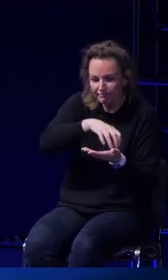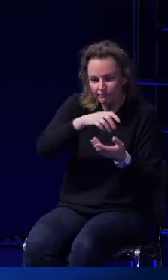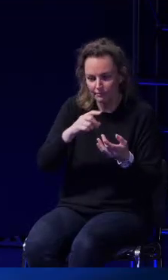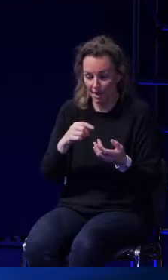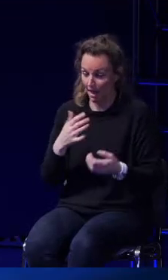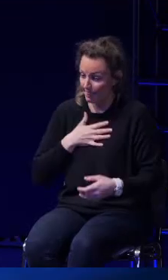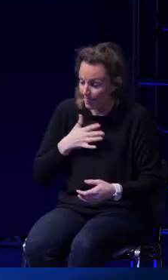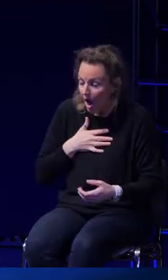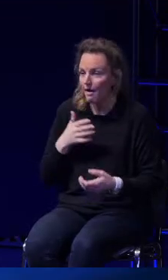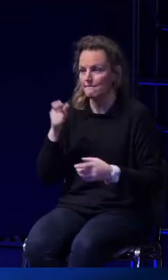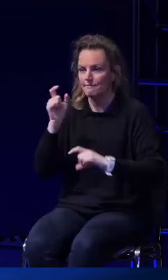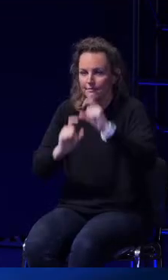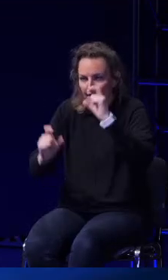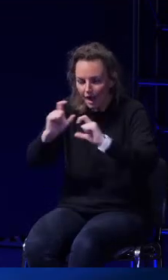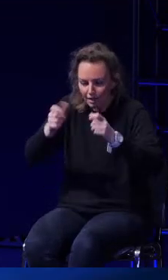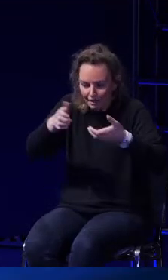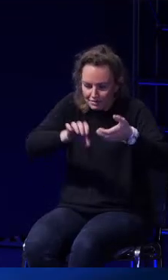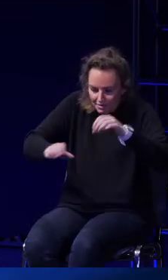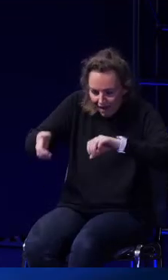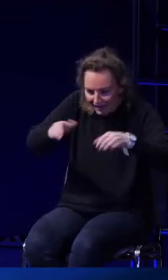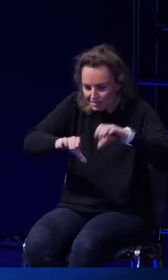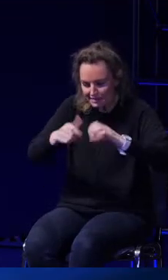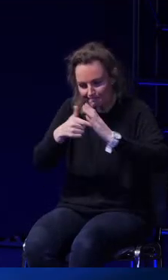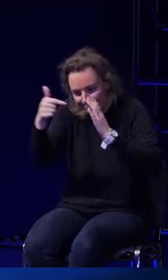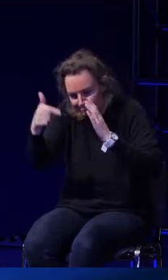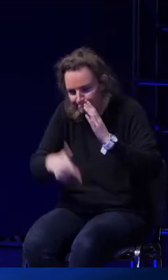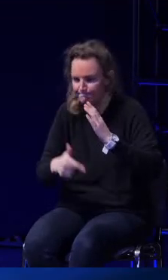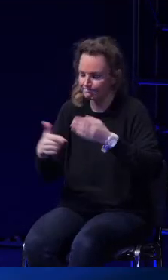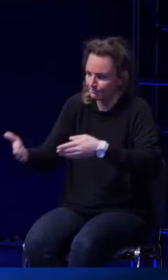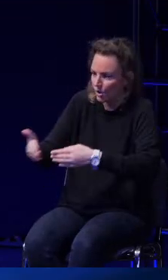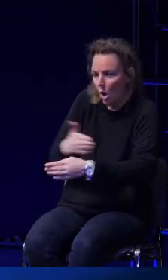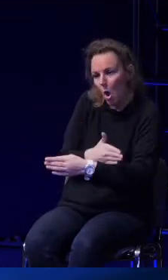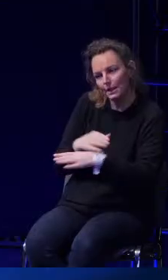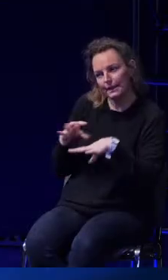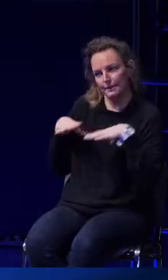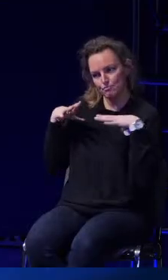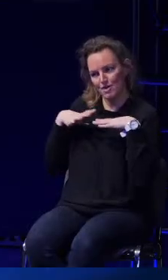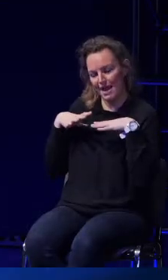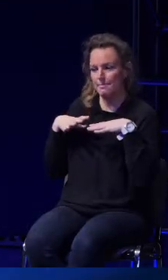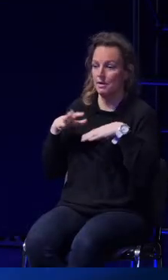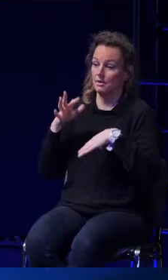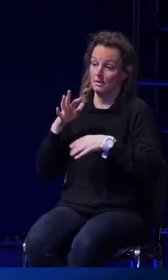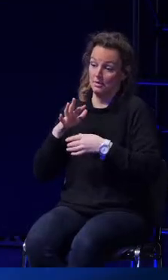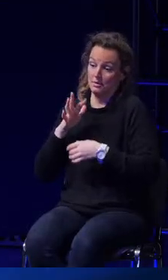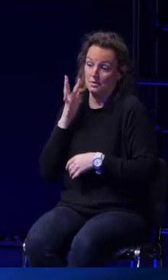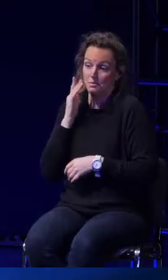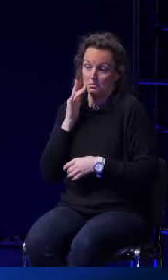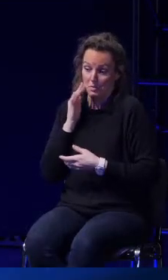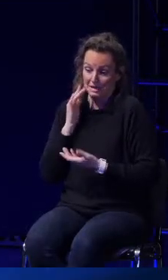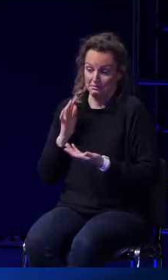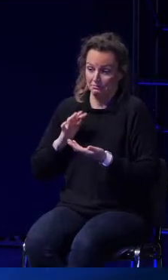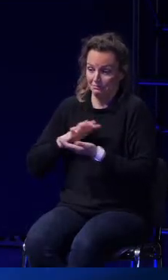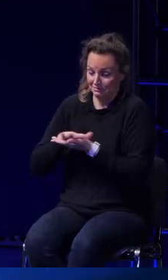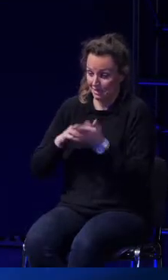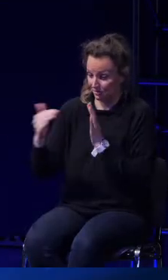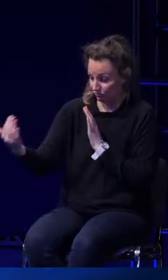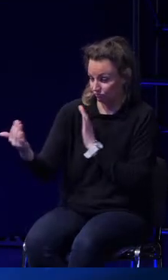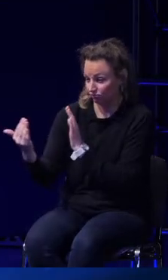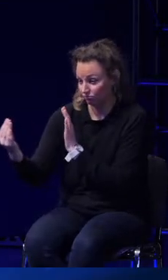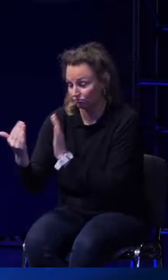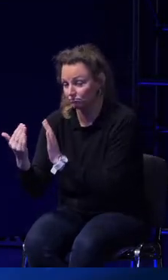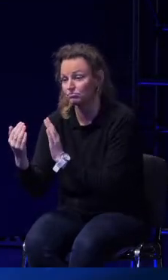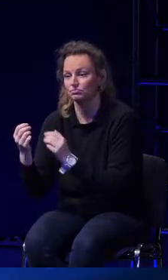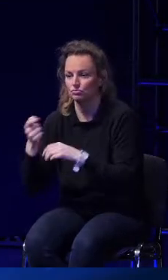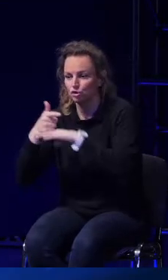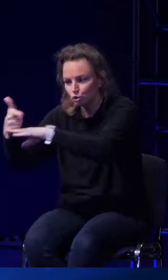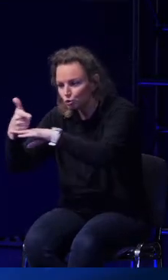science early on in prep, and then the closer you come to the actual shoot, it's just that everyone's got a plan until you punch in the